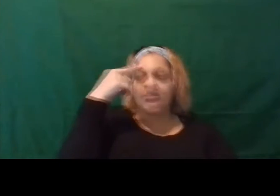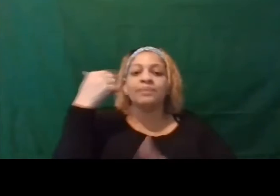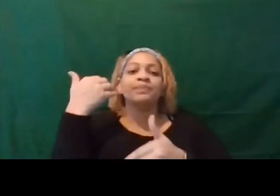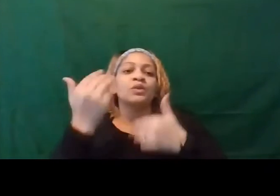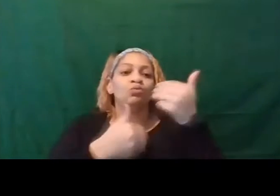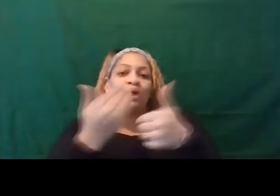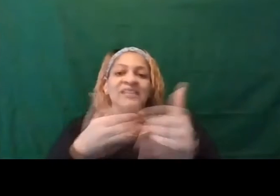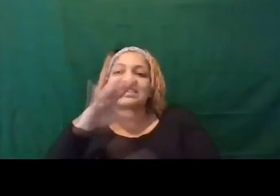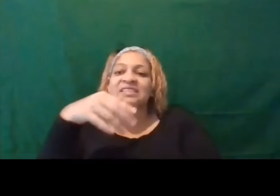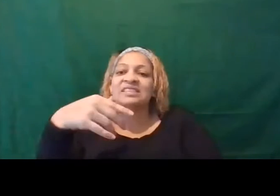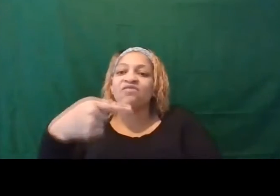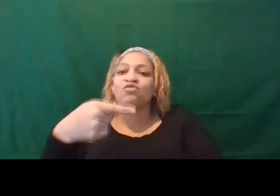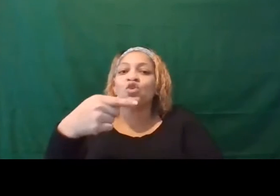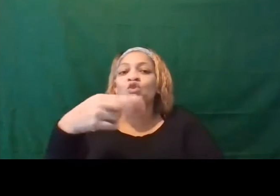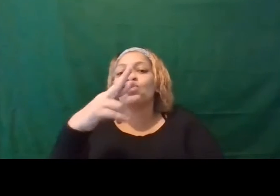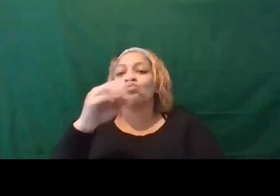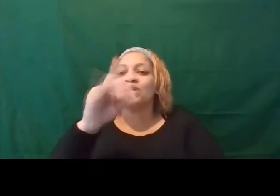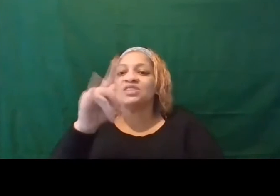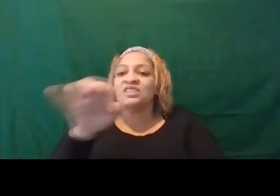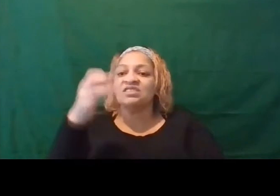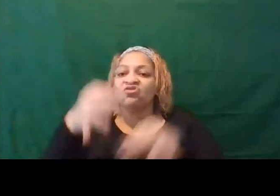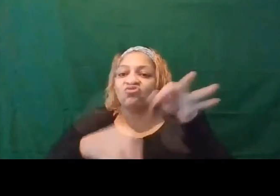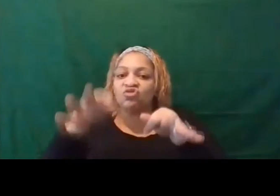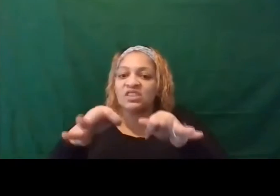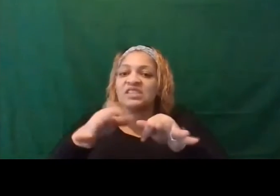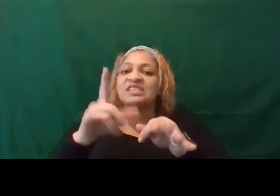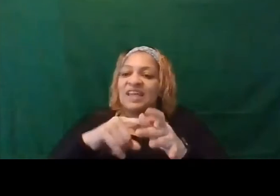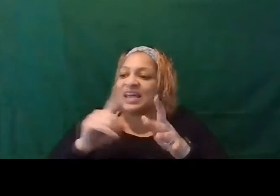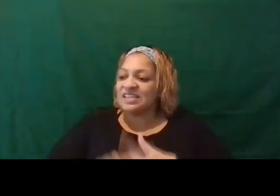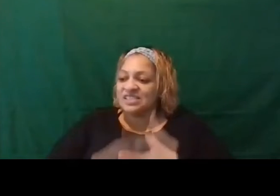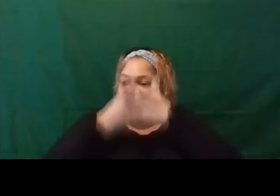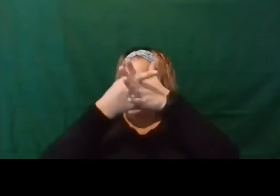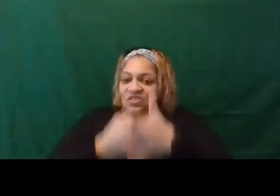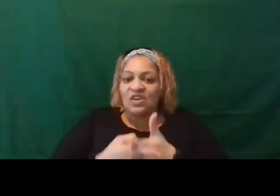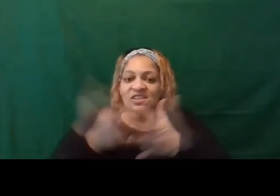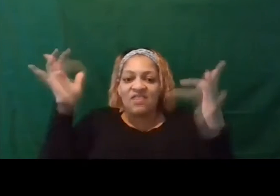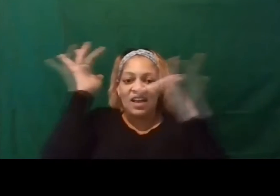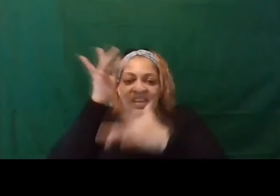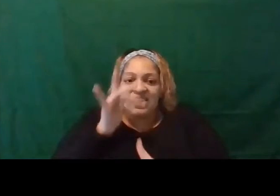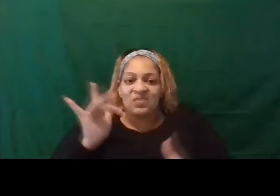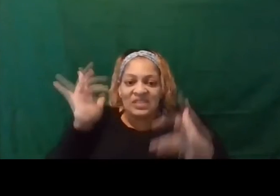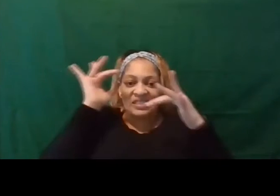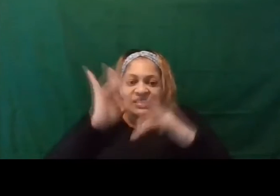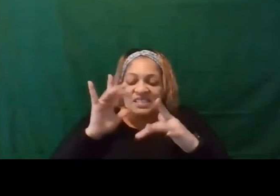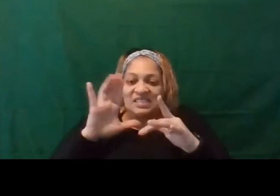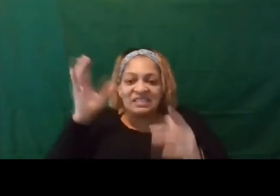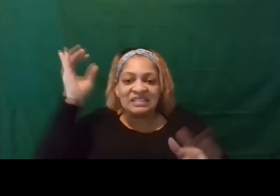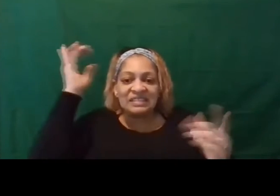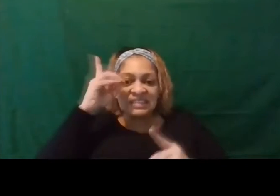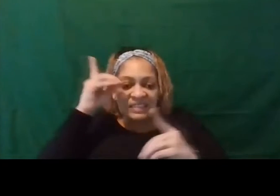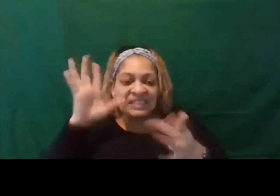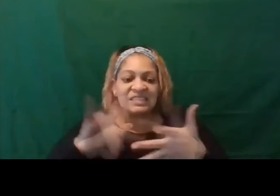thought form that manifests as illness or disease are cured in the same space. Science of Mind